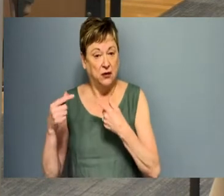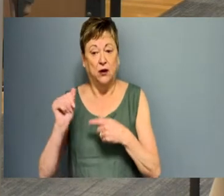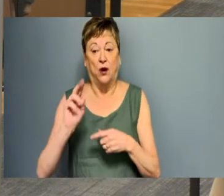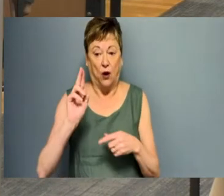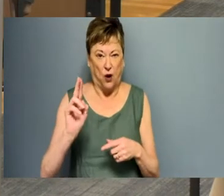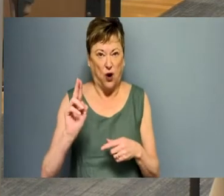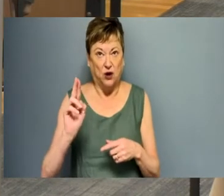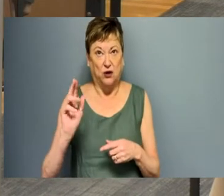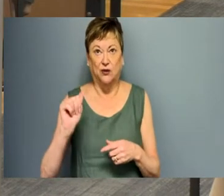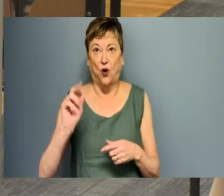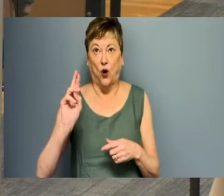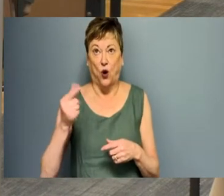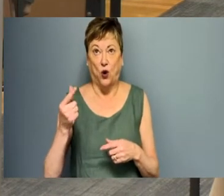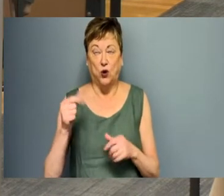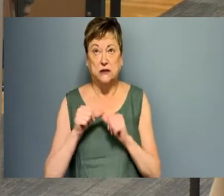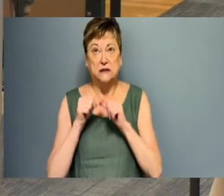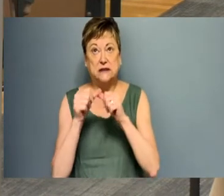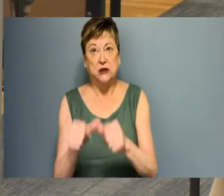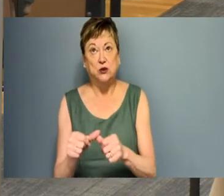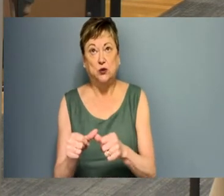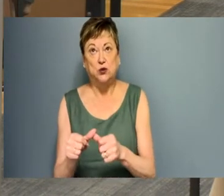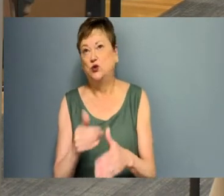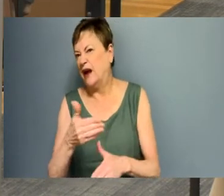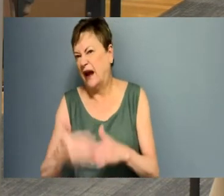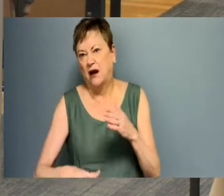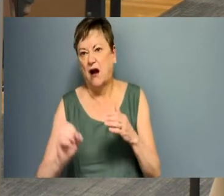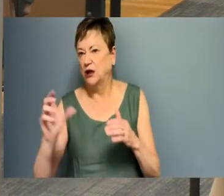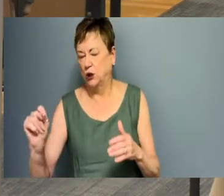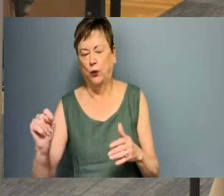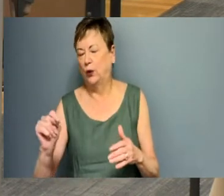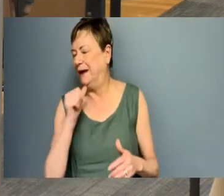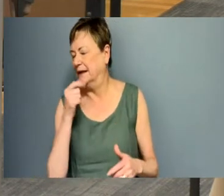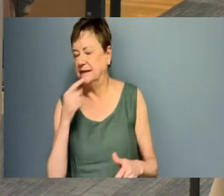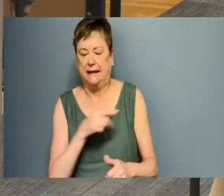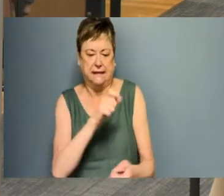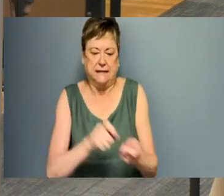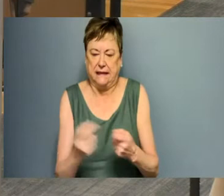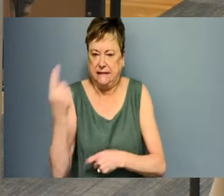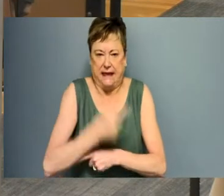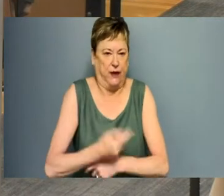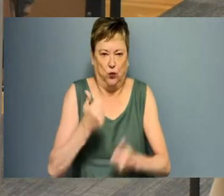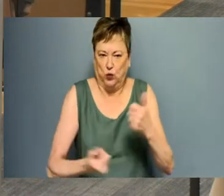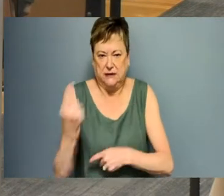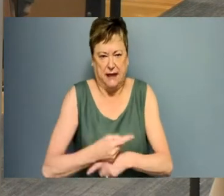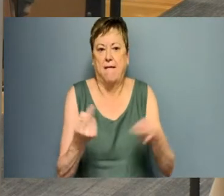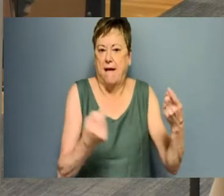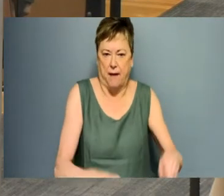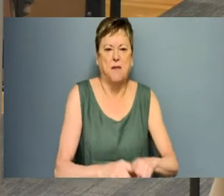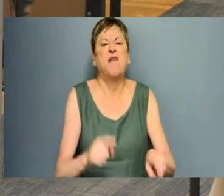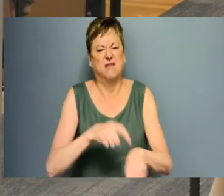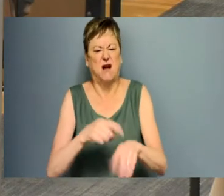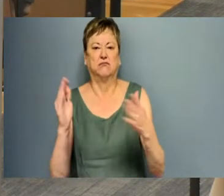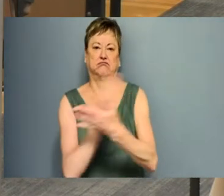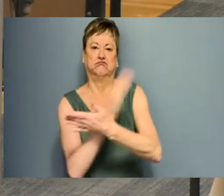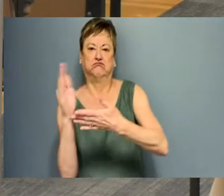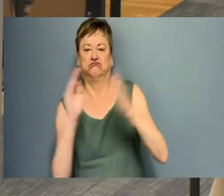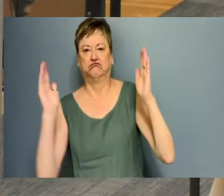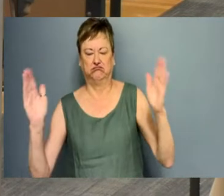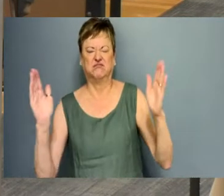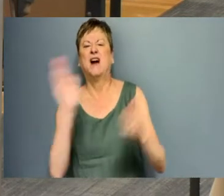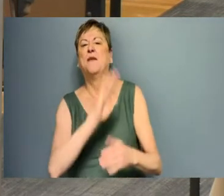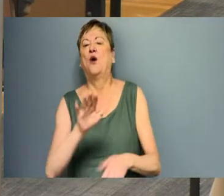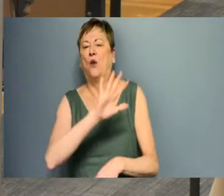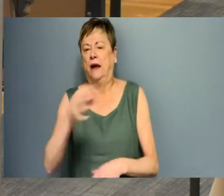October, really. I mean, it's hard, we can't say day one through day 30 exactly what's going to be happening, but that time frame is when the equipment will be